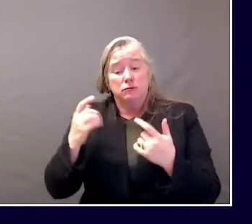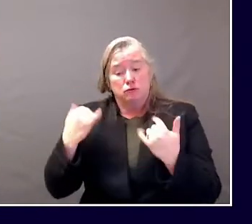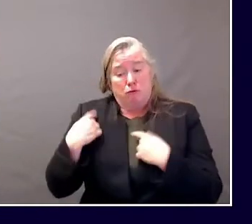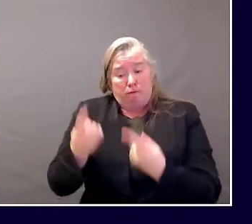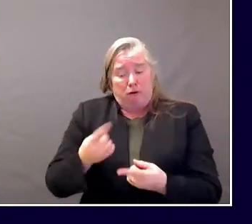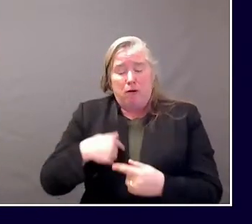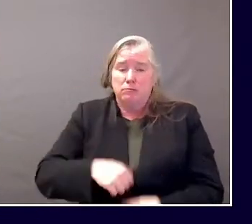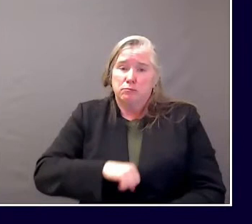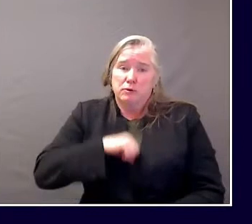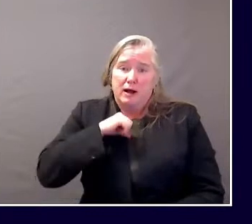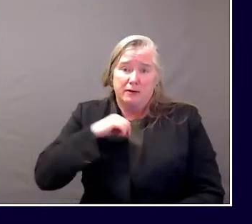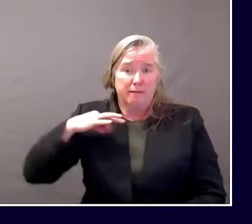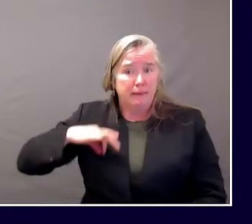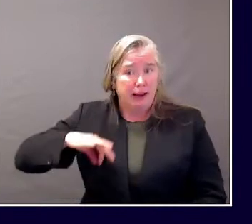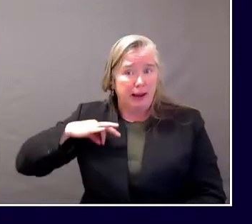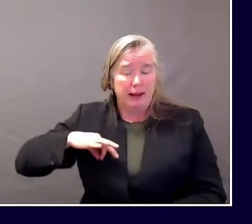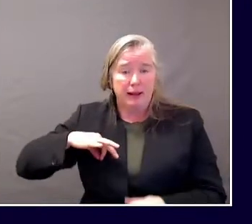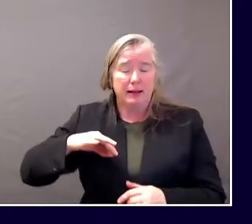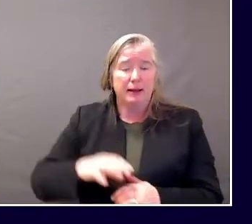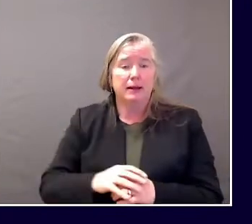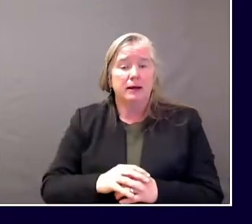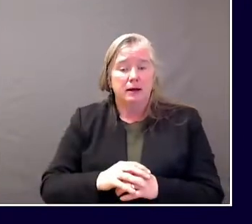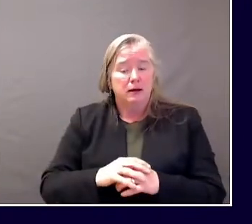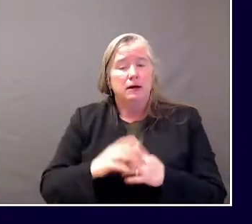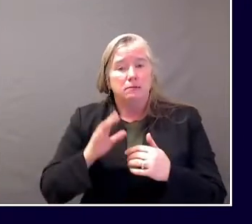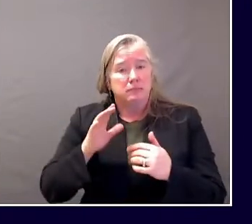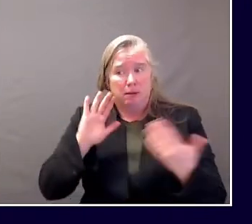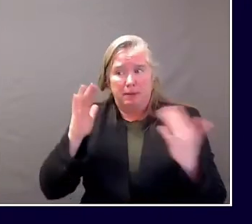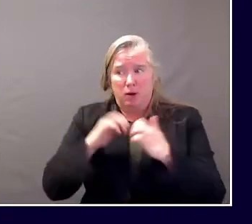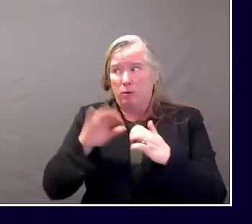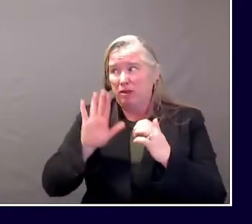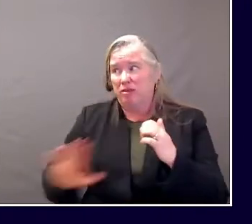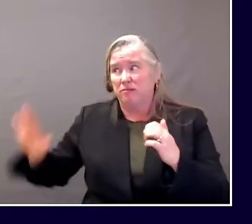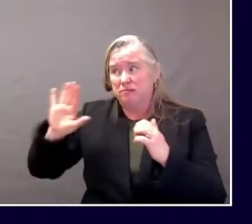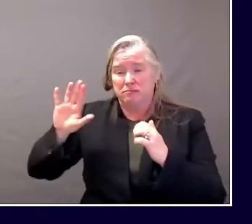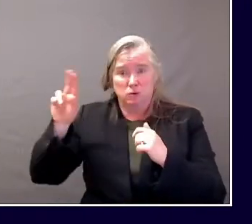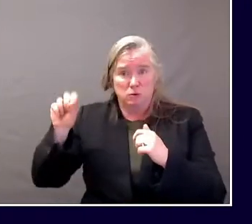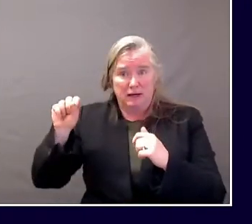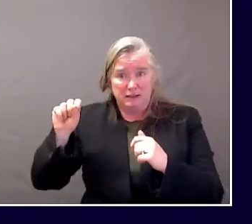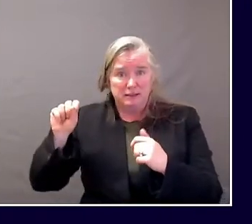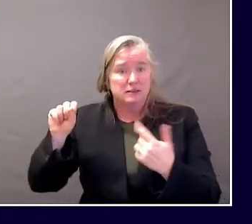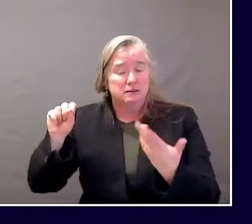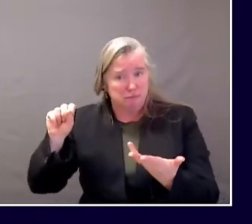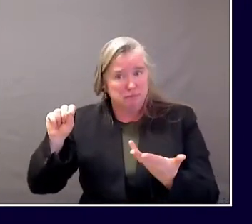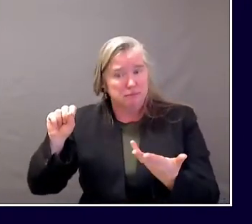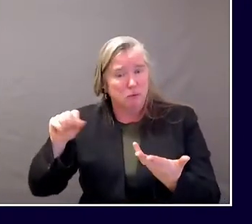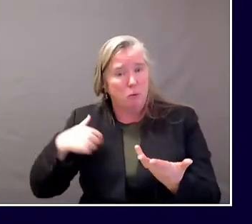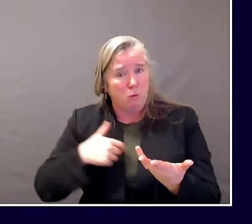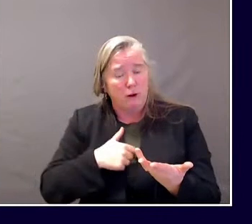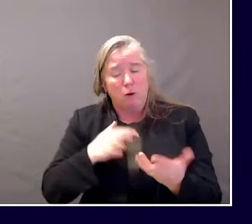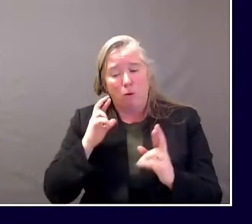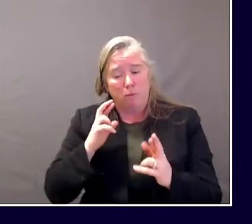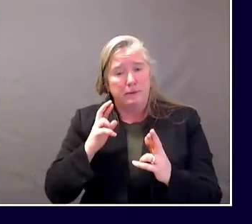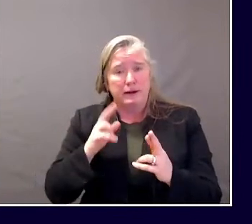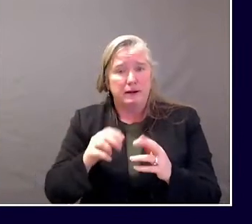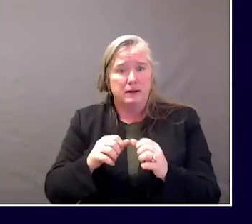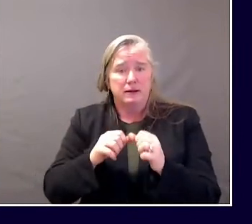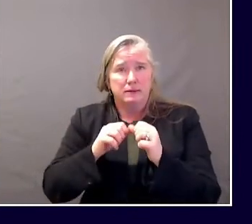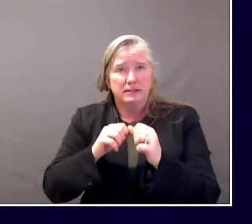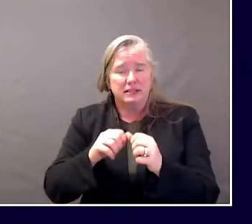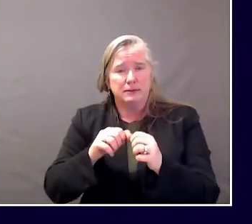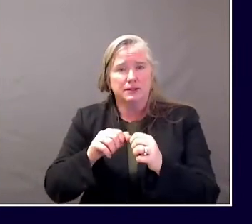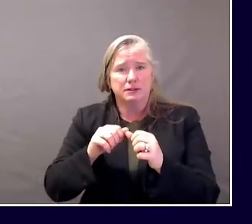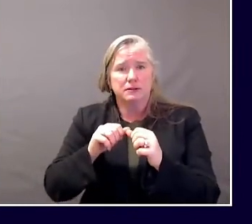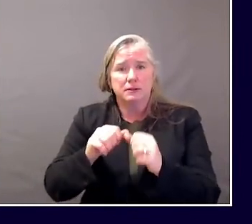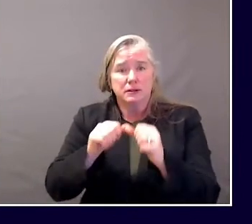to where we are in the rest of the other states and territories. We're hoping that we can keep that throughput up, but we